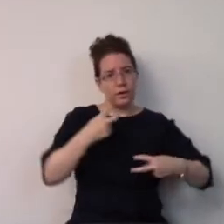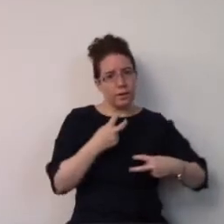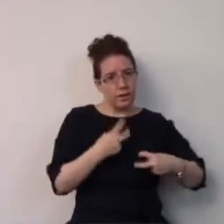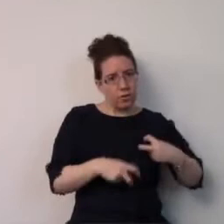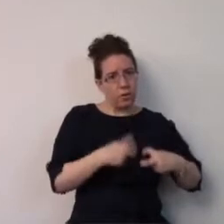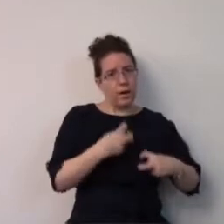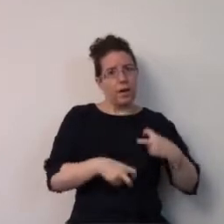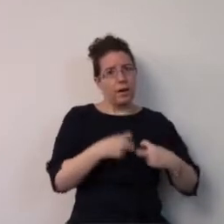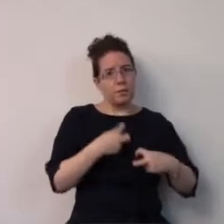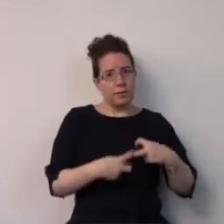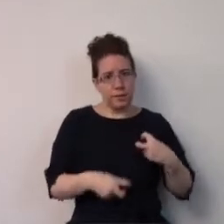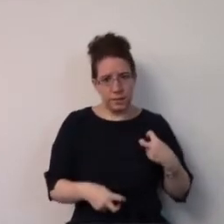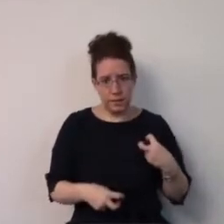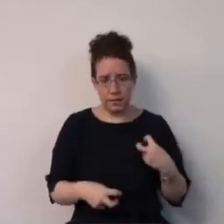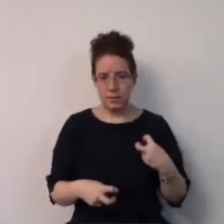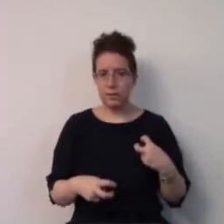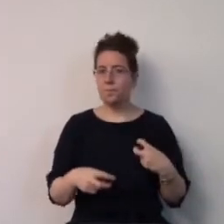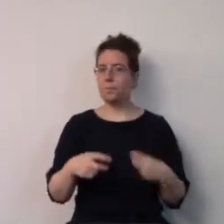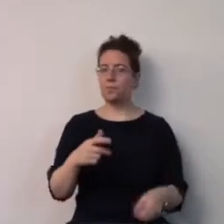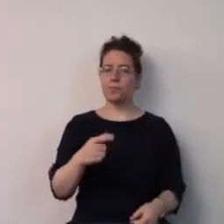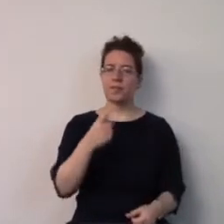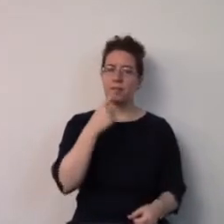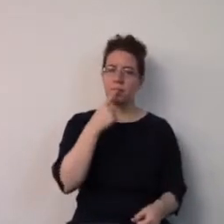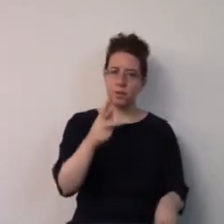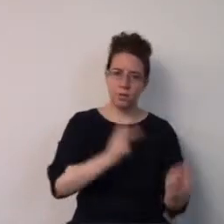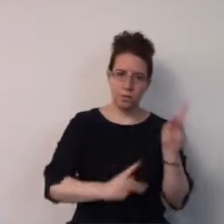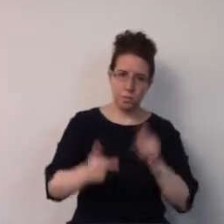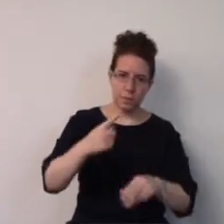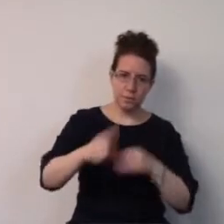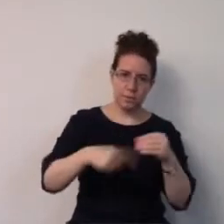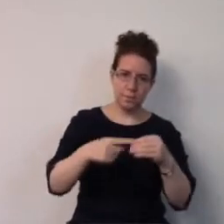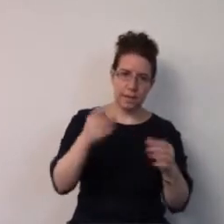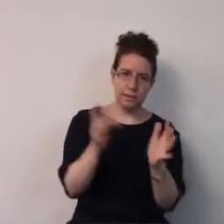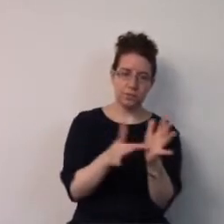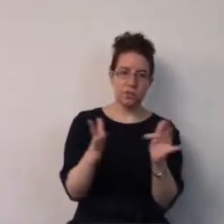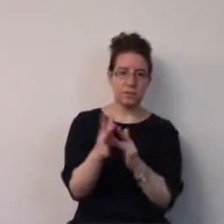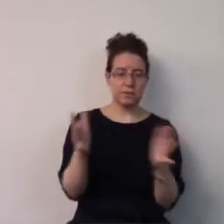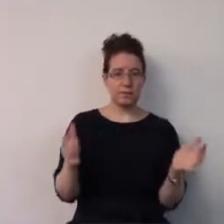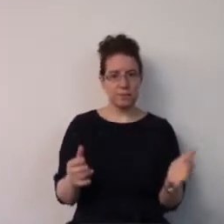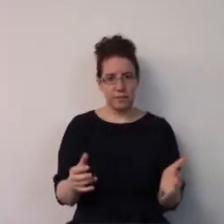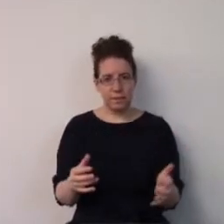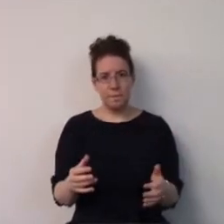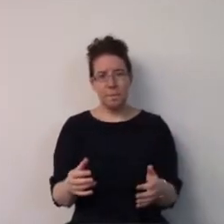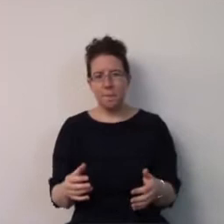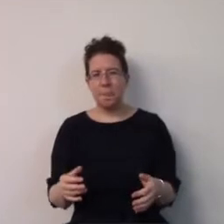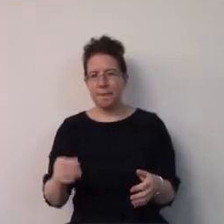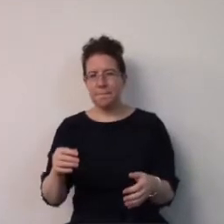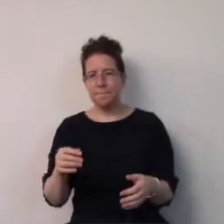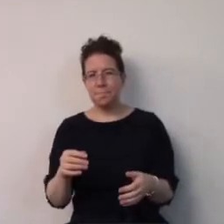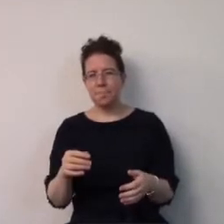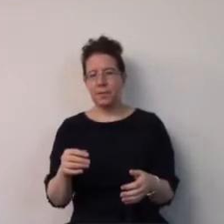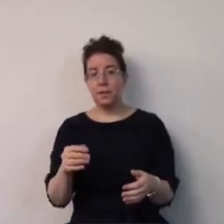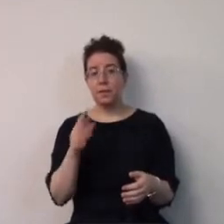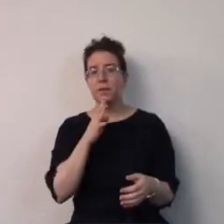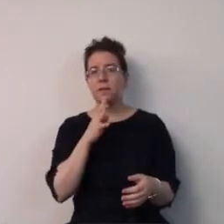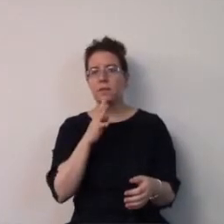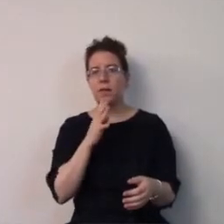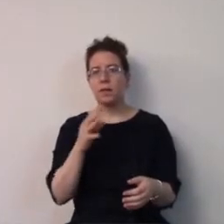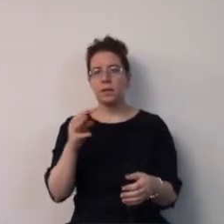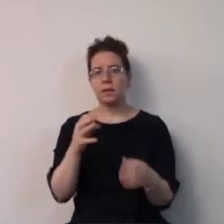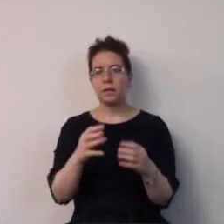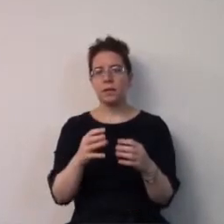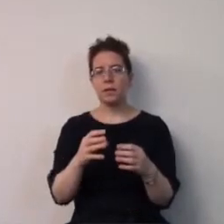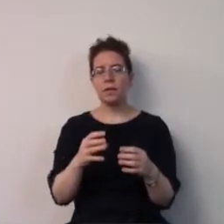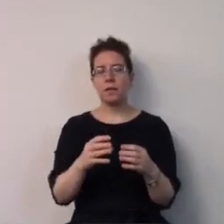talking mostly to ministry, but he's not just talking to ministry. This is to everybody. Hallelujah. Amen. Everybody, God